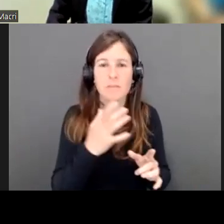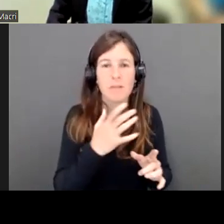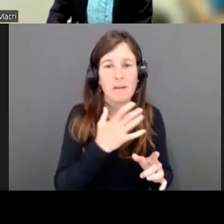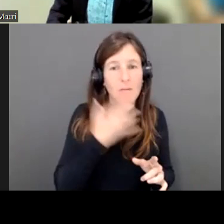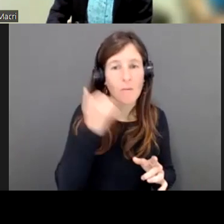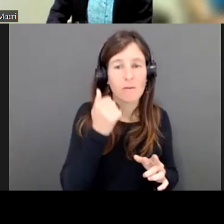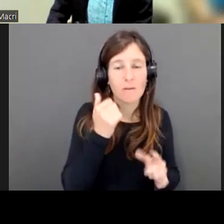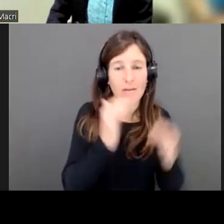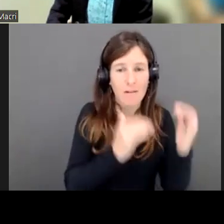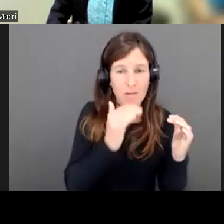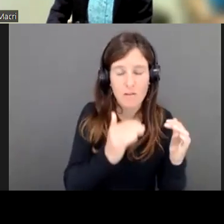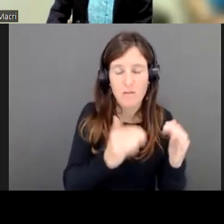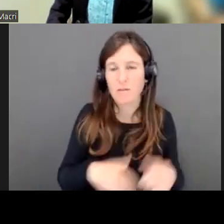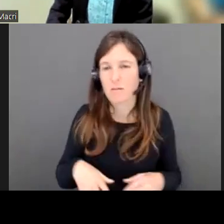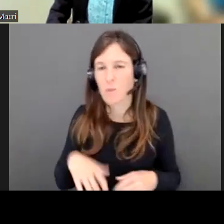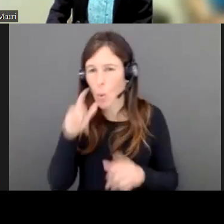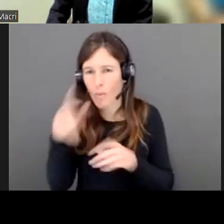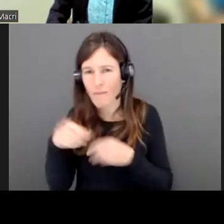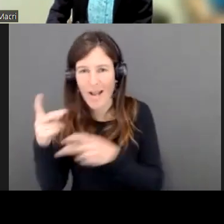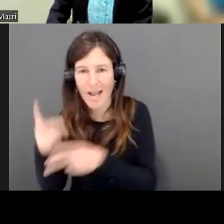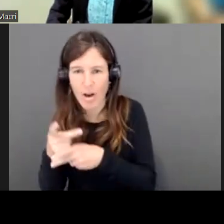our patients or residents.